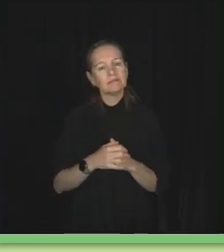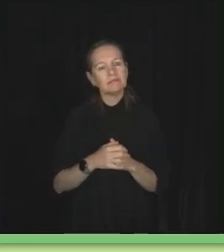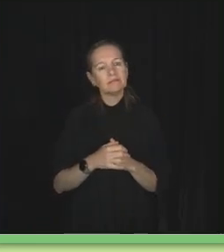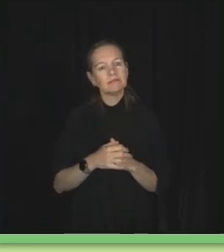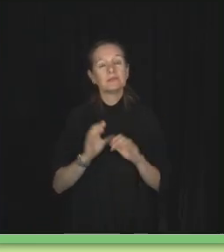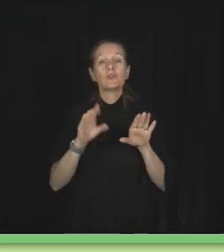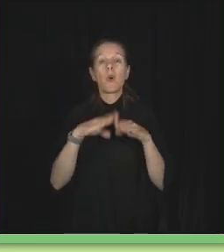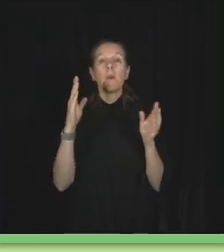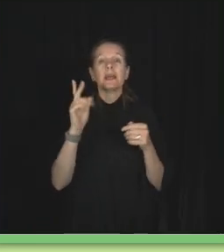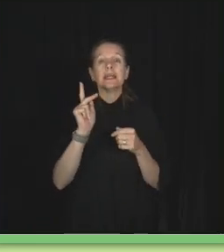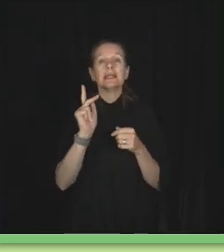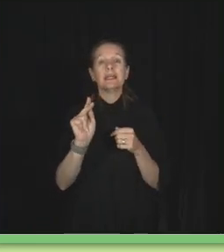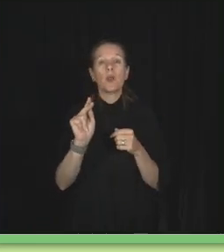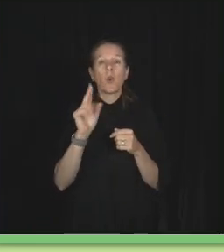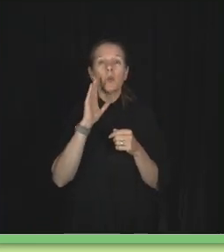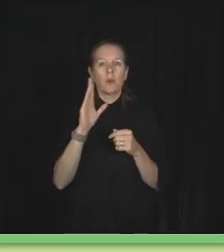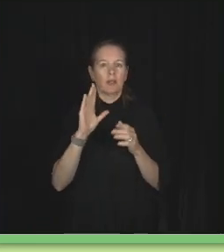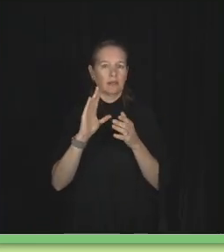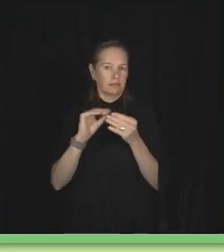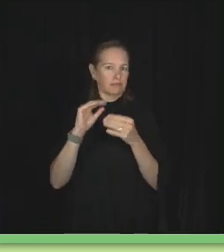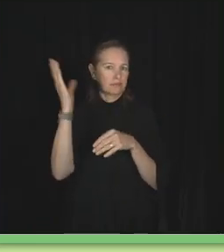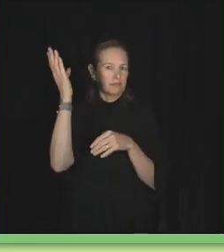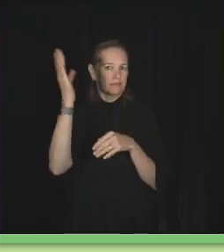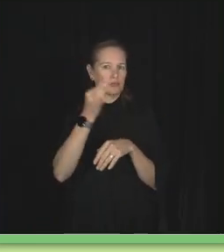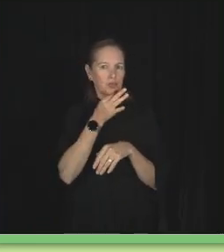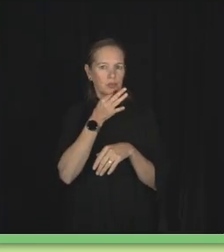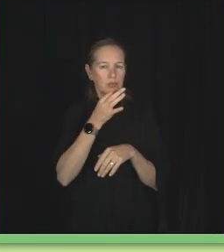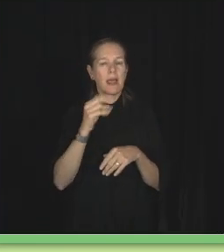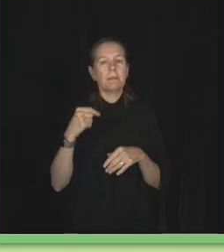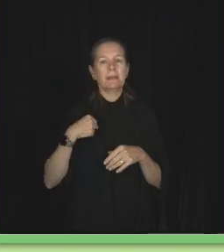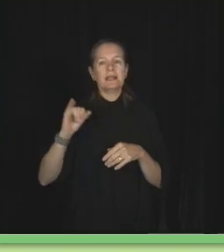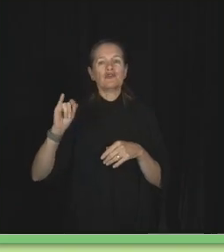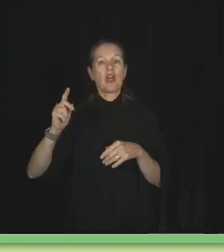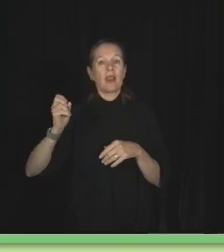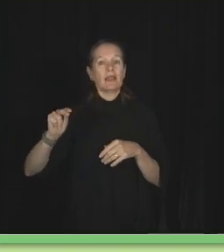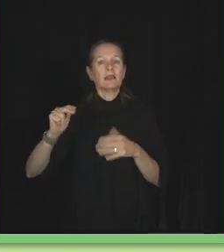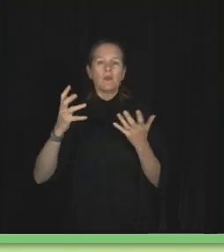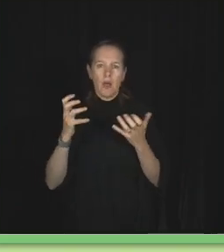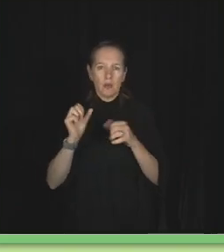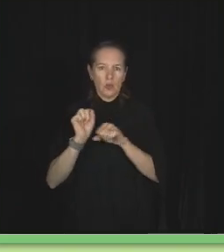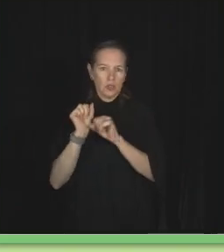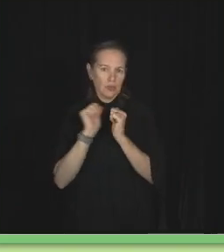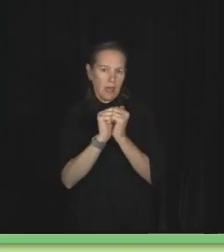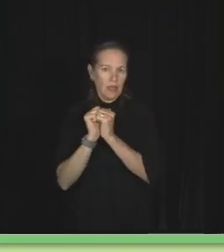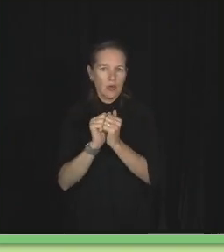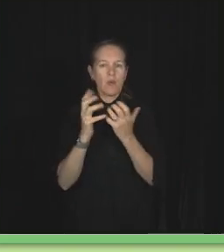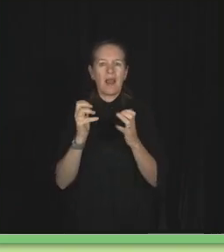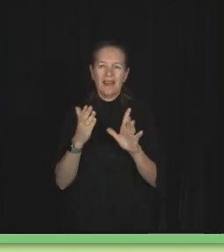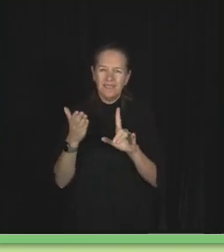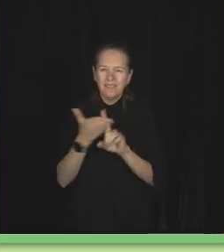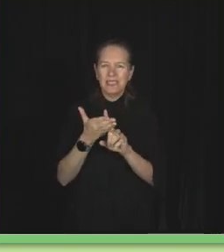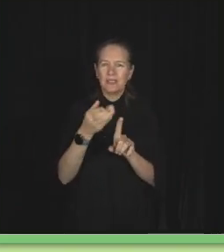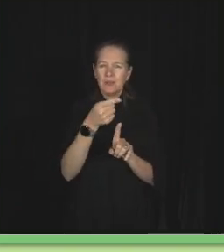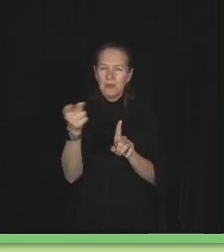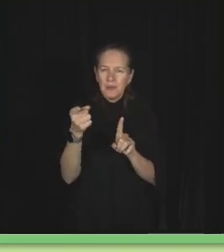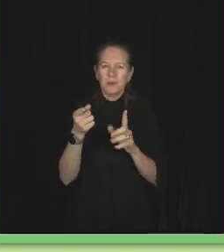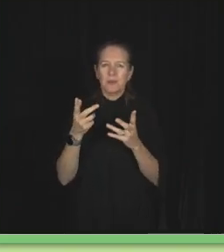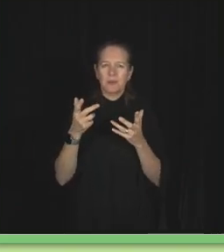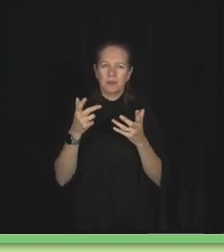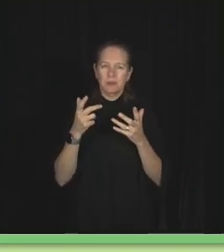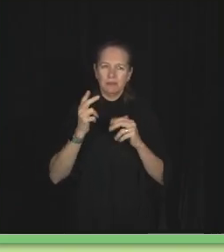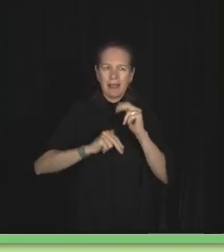opening keynote soon, and Jonathan and I really want to, work together and convince all y'all, let's go all build the next 10